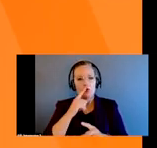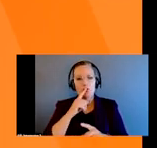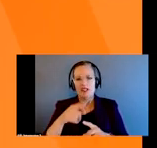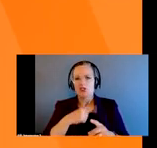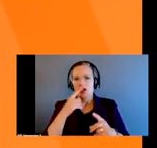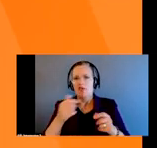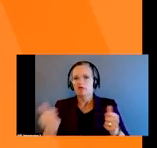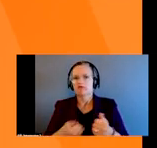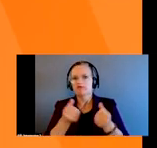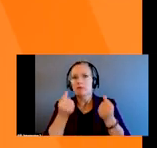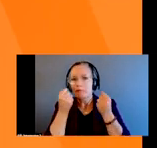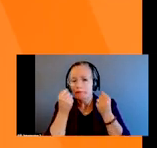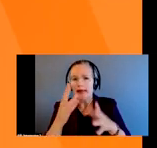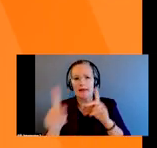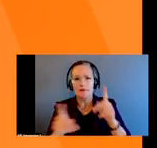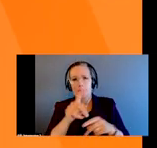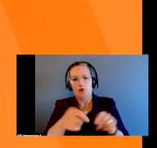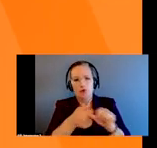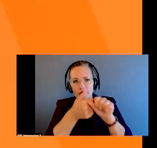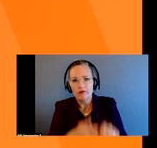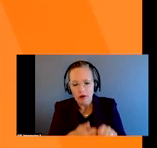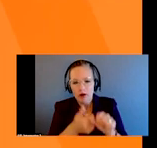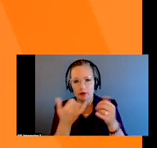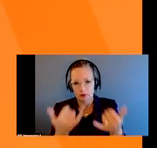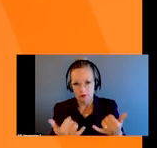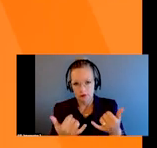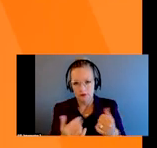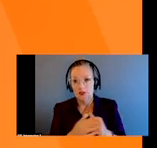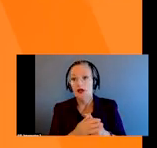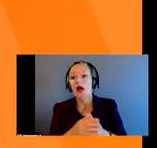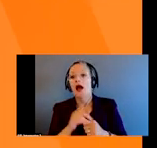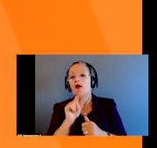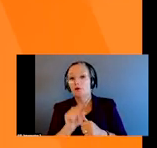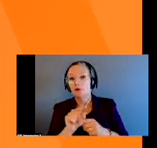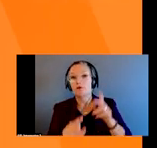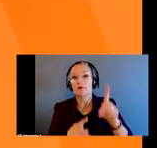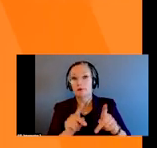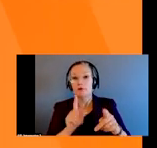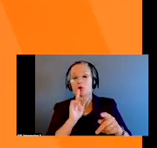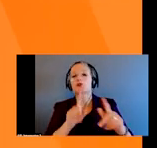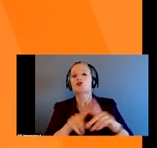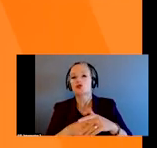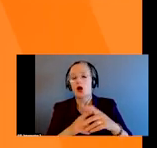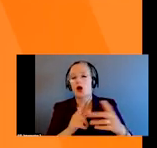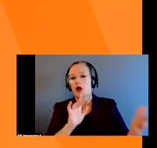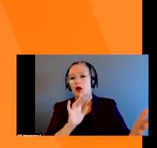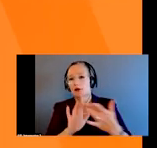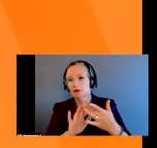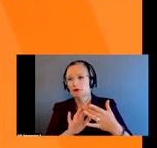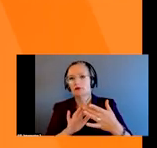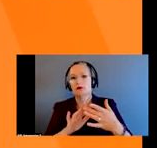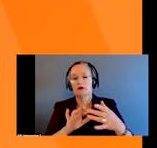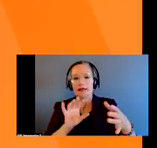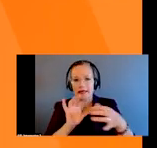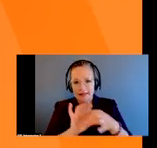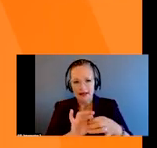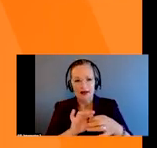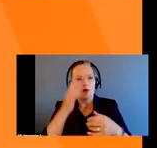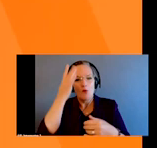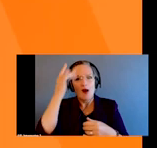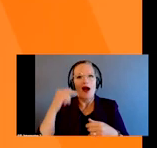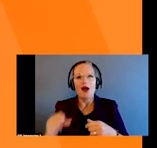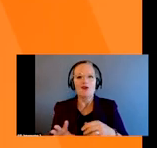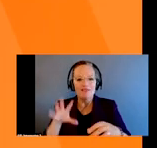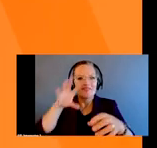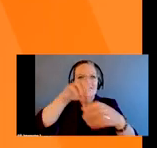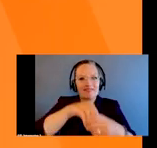industry. What will end up happening is those people will start to connect with you automatically as well, in terms of them seeing you in